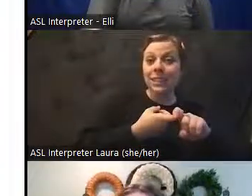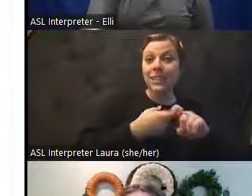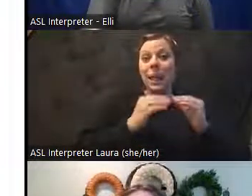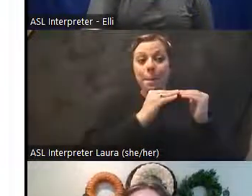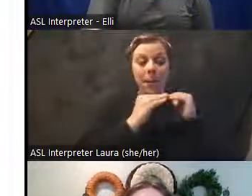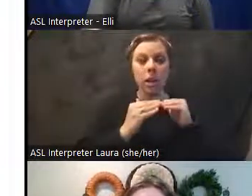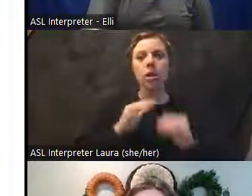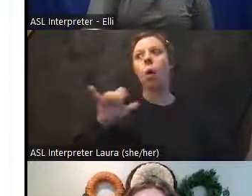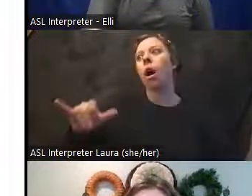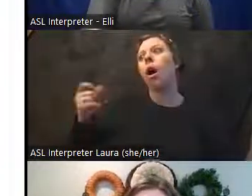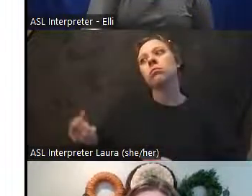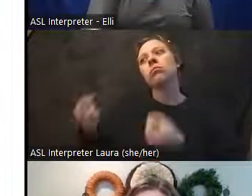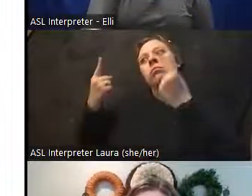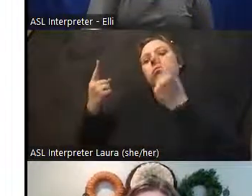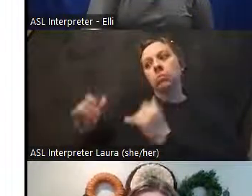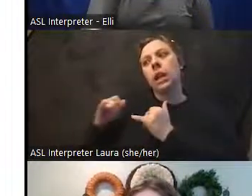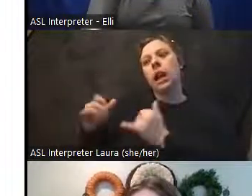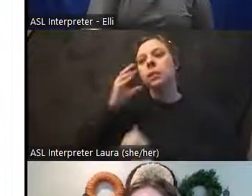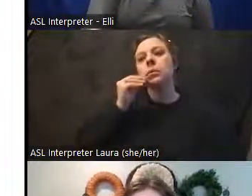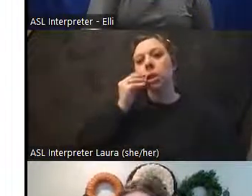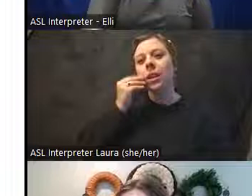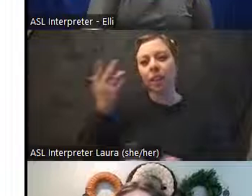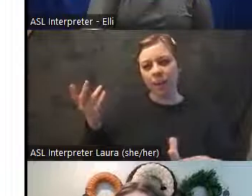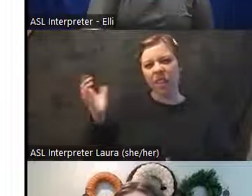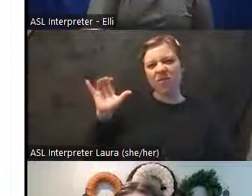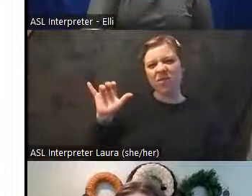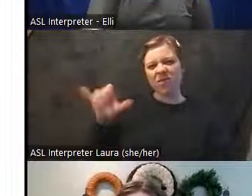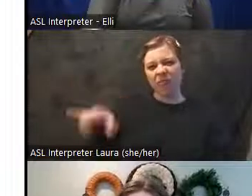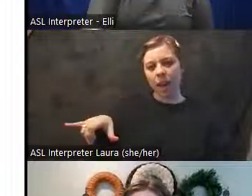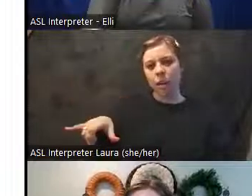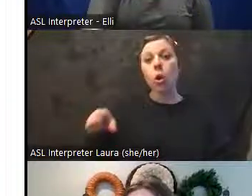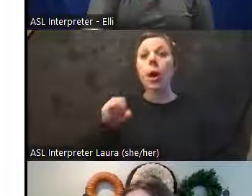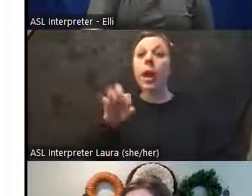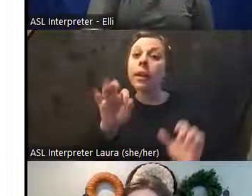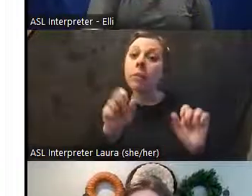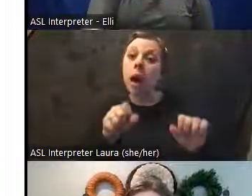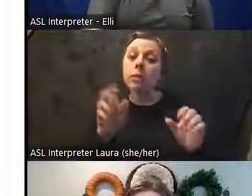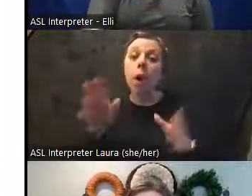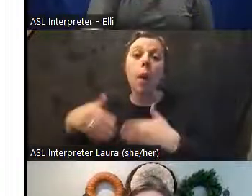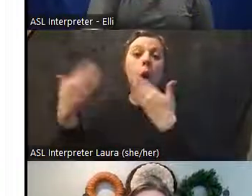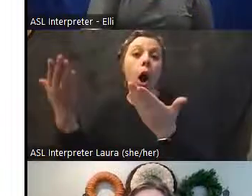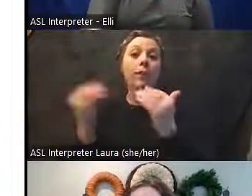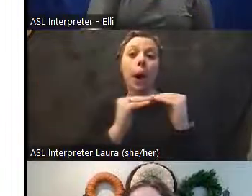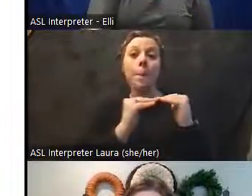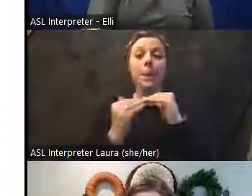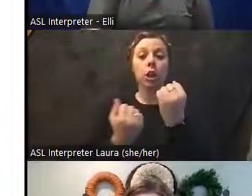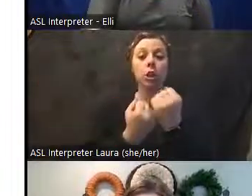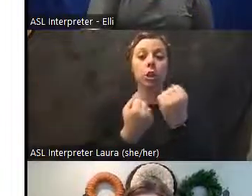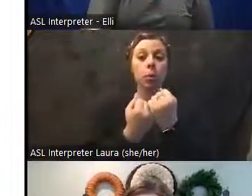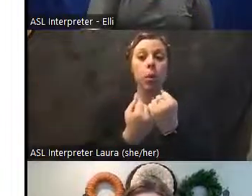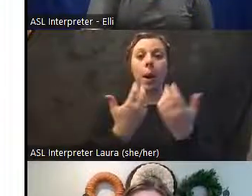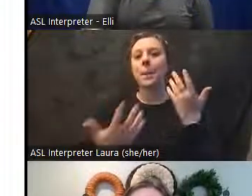offer, if there are peer support groups, so that can look like a lot of things on campuses, but recovery groups,